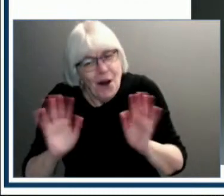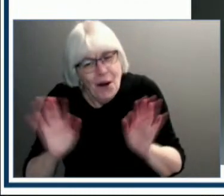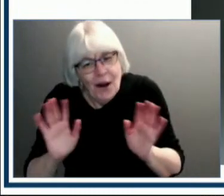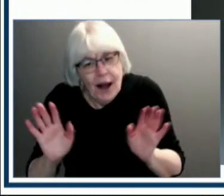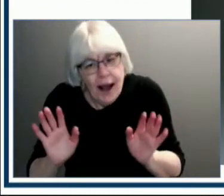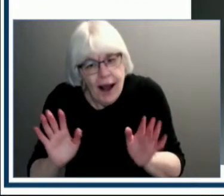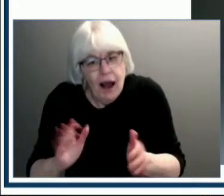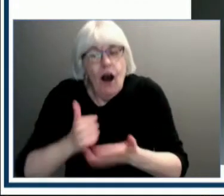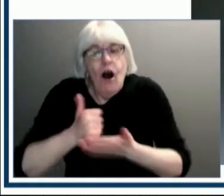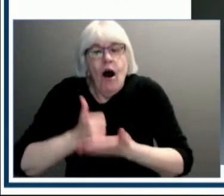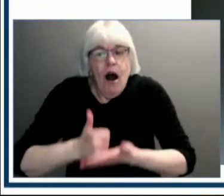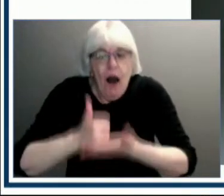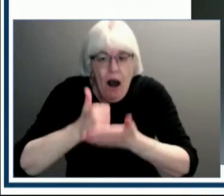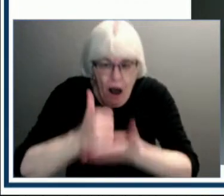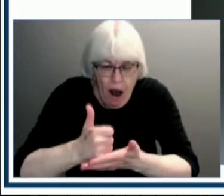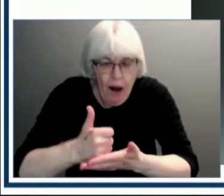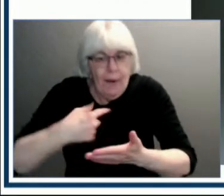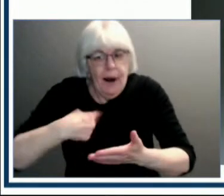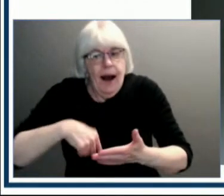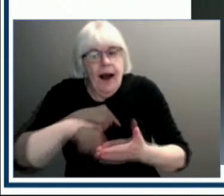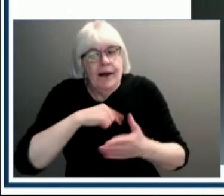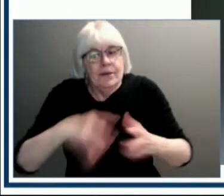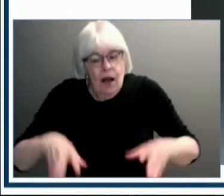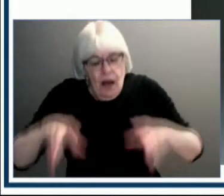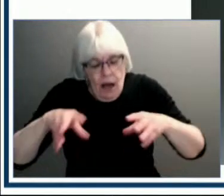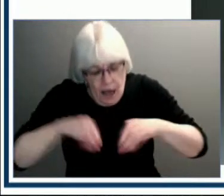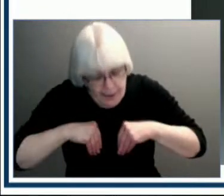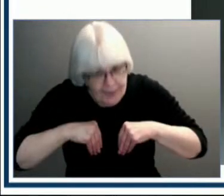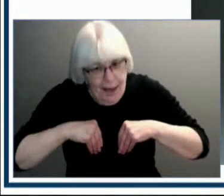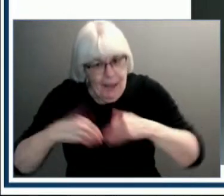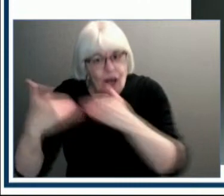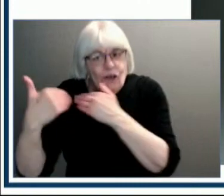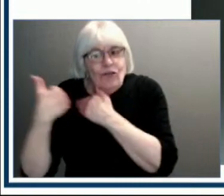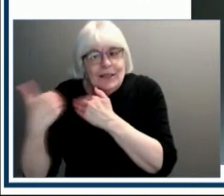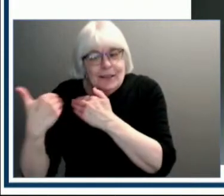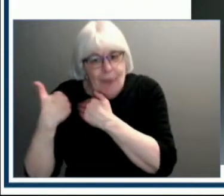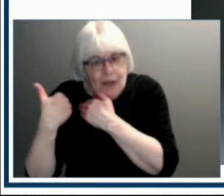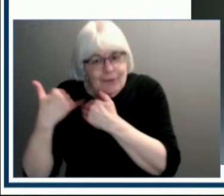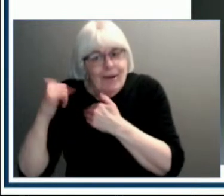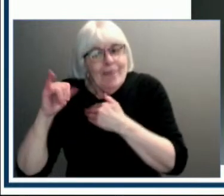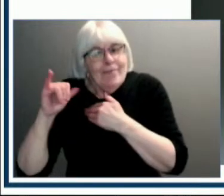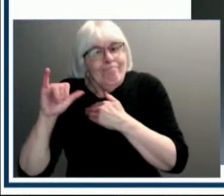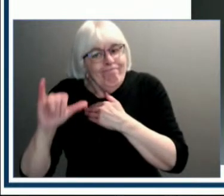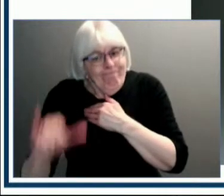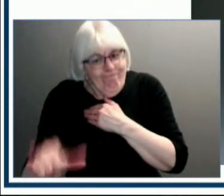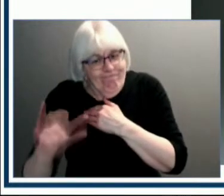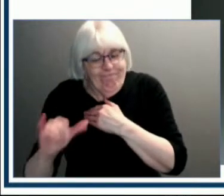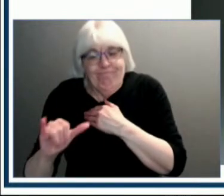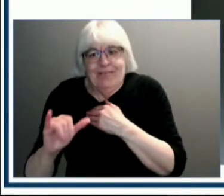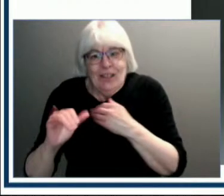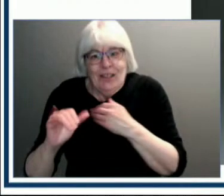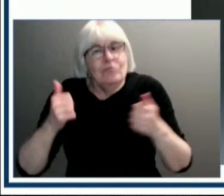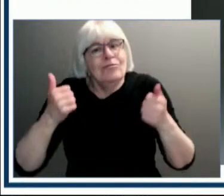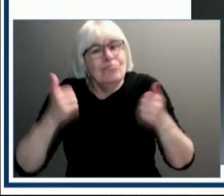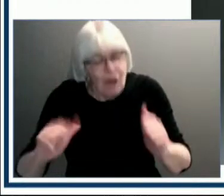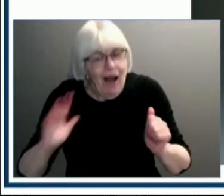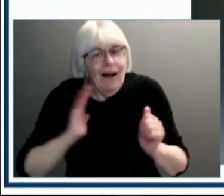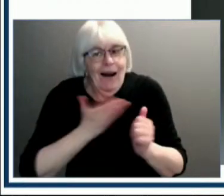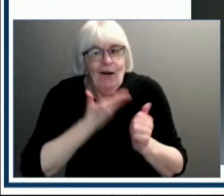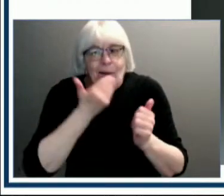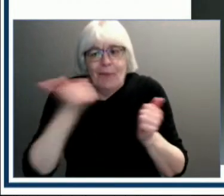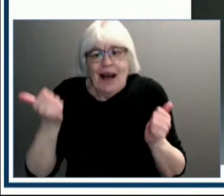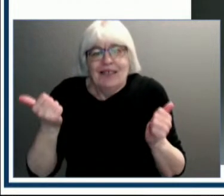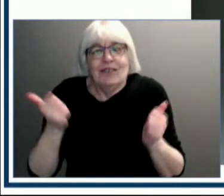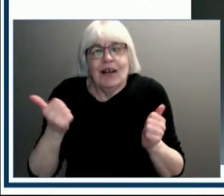more responsibility to understand the information that is available as best you can. And we will do our best to help you make